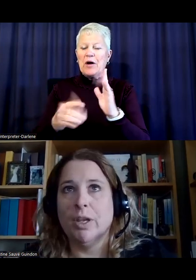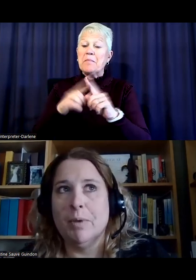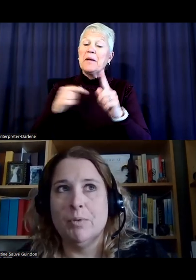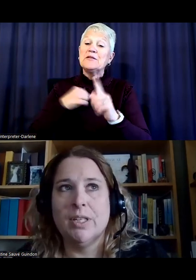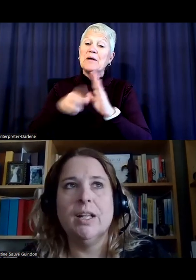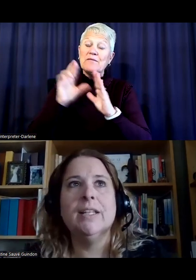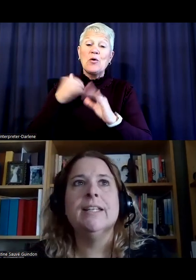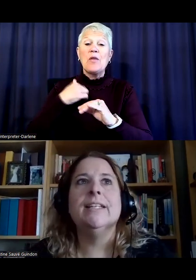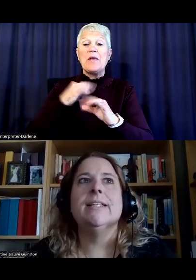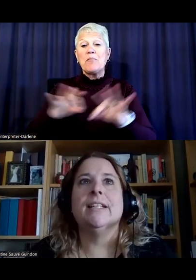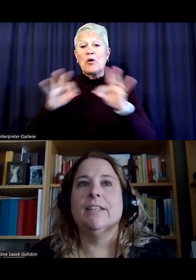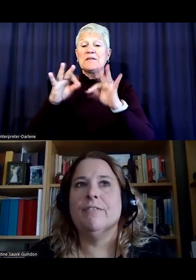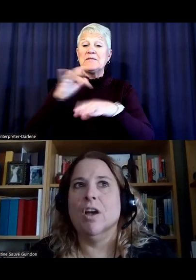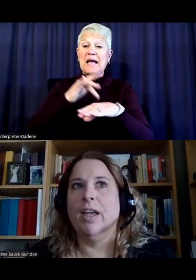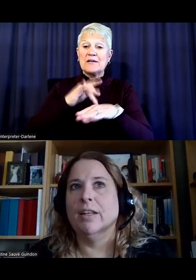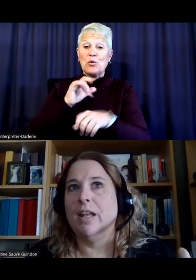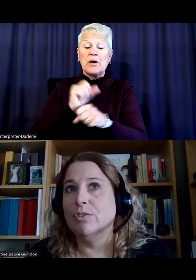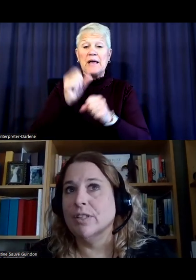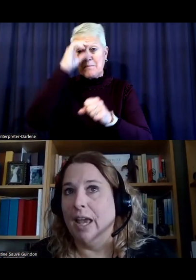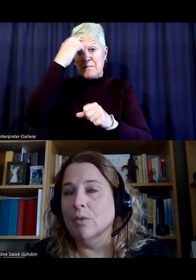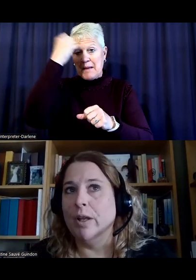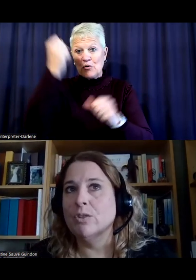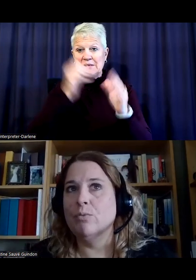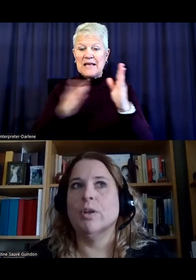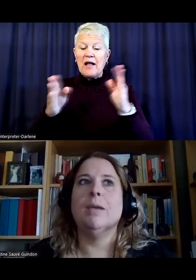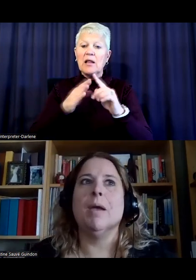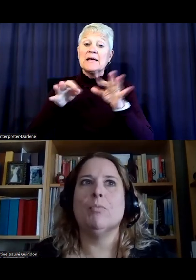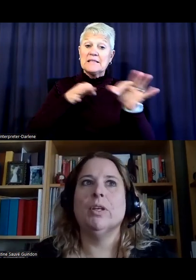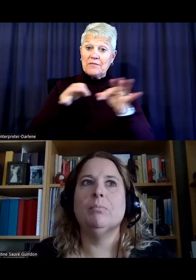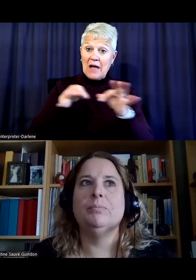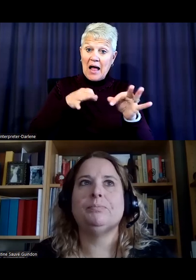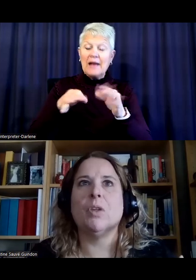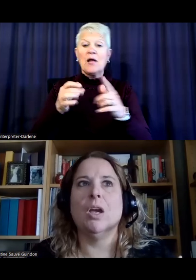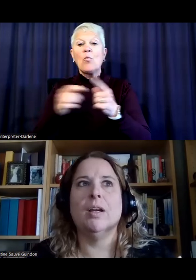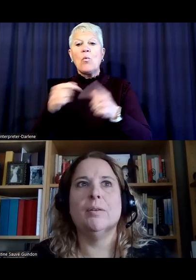tactile working memory scale, define and understand what is working memory,